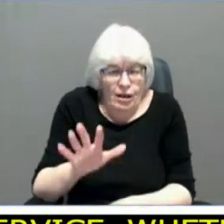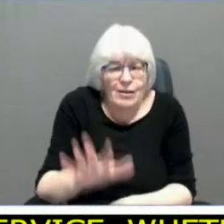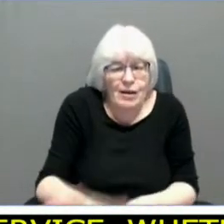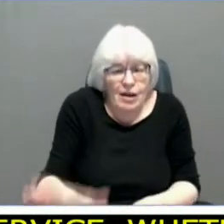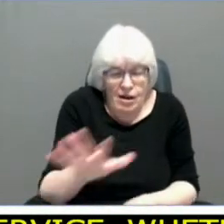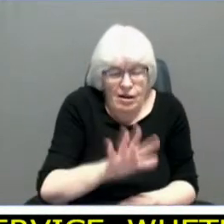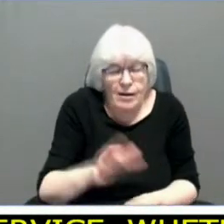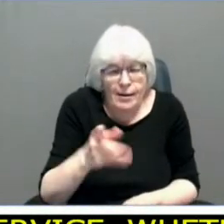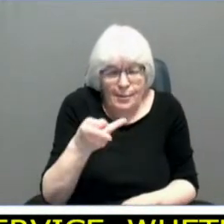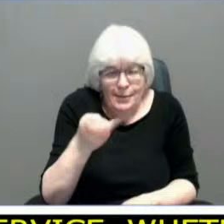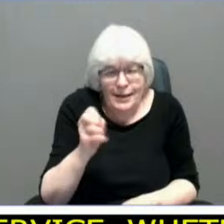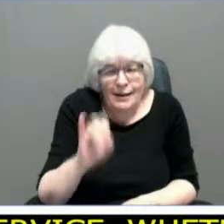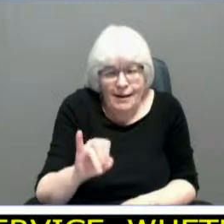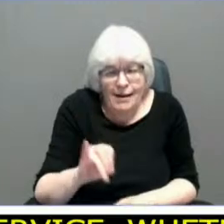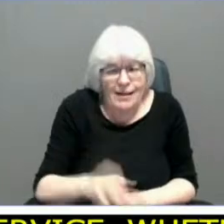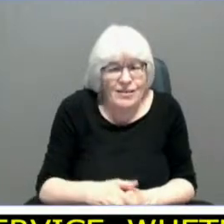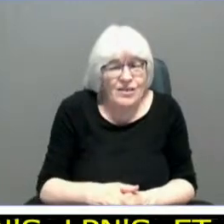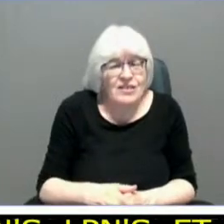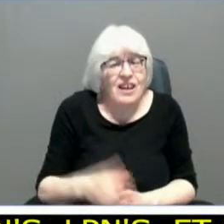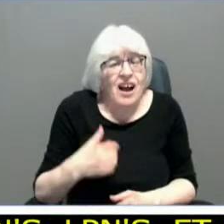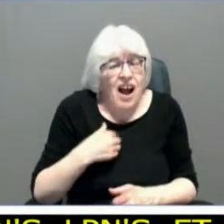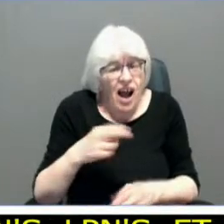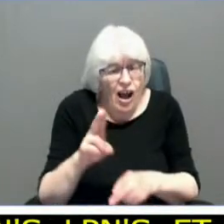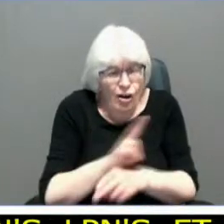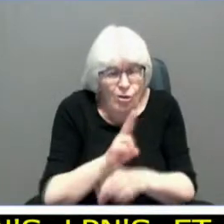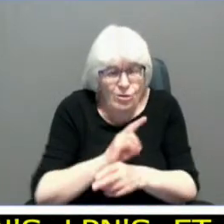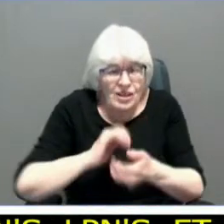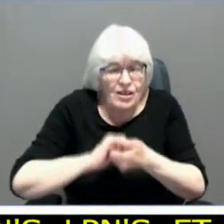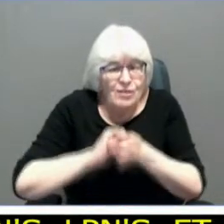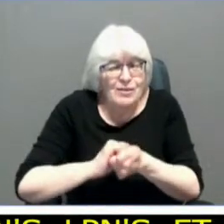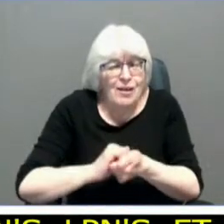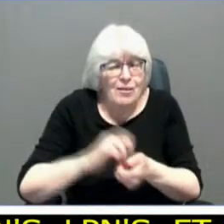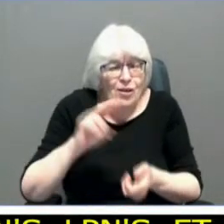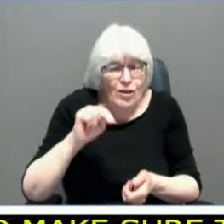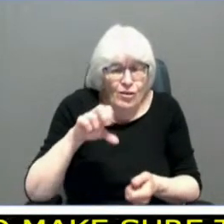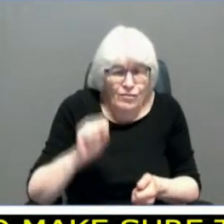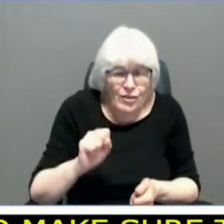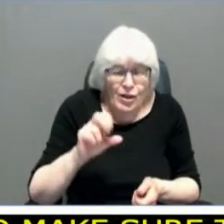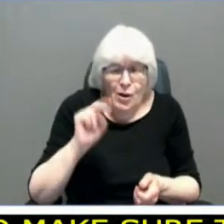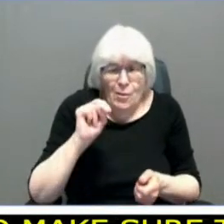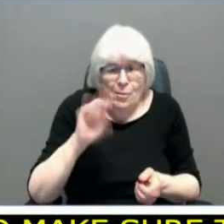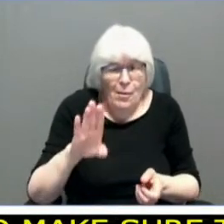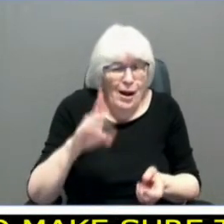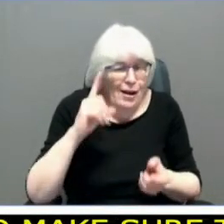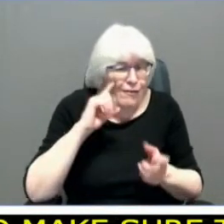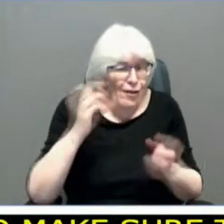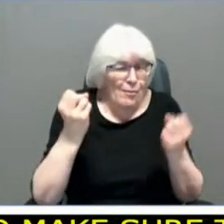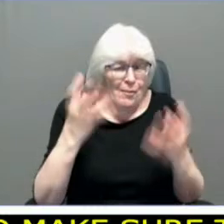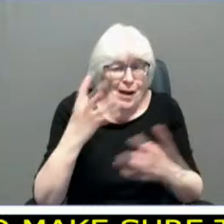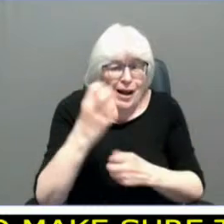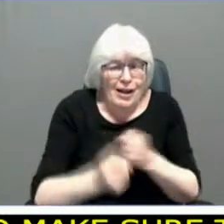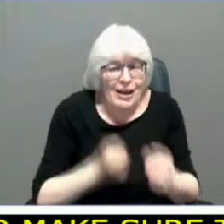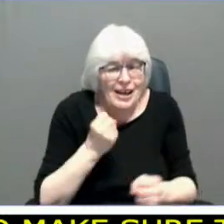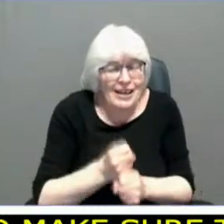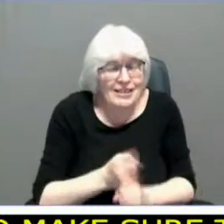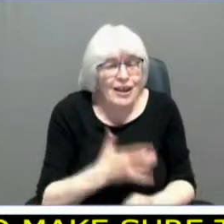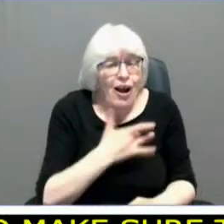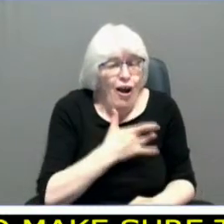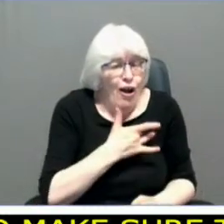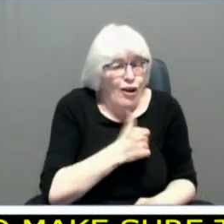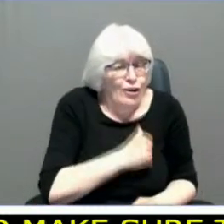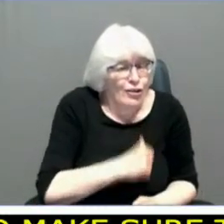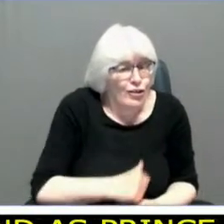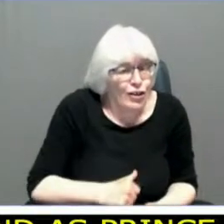in partnership with Nova Scotia and New Brunswick for many years for heart surgeries, for cancer treatment, for other. So we have